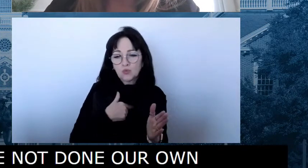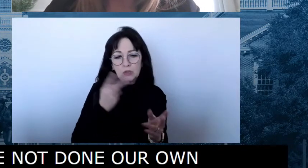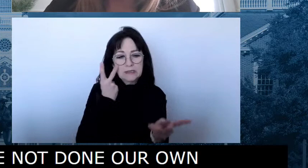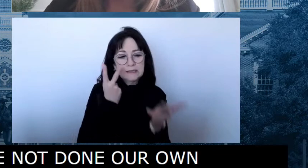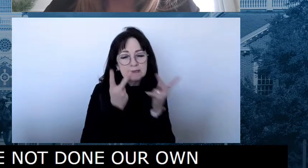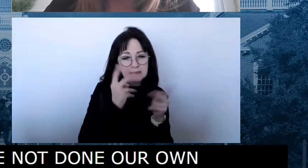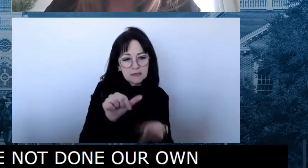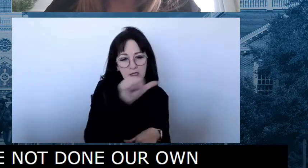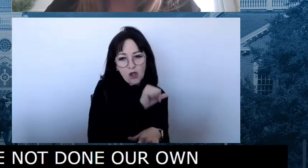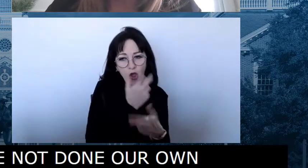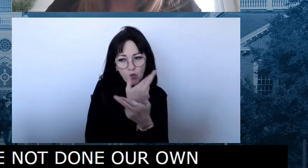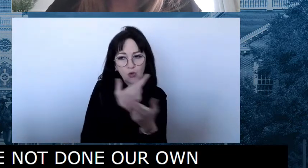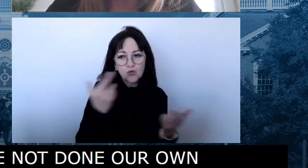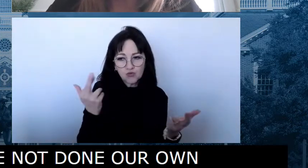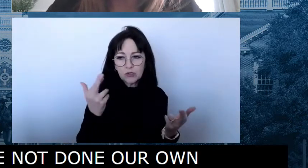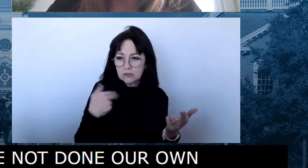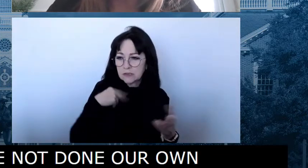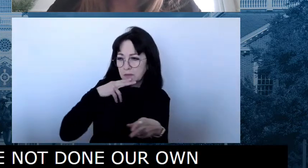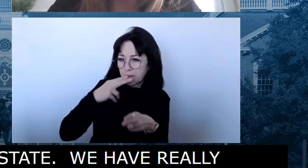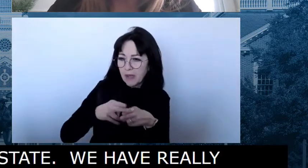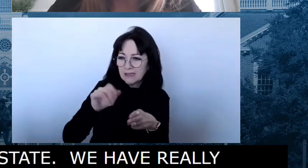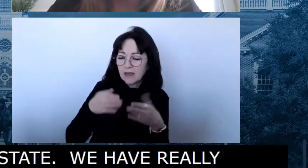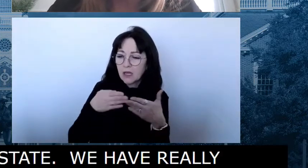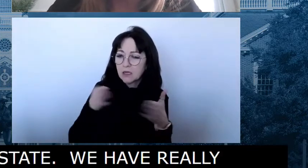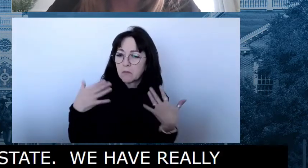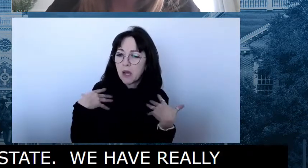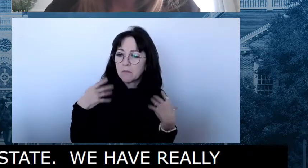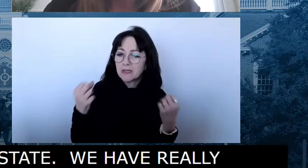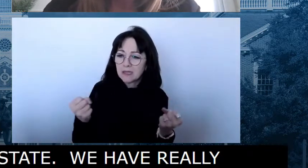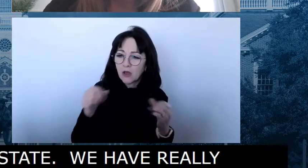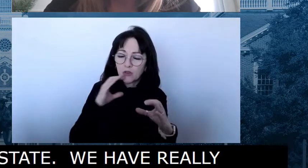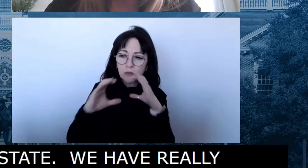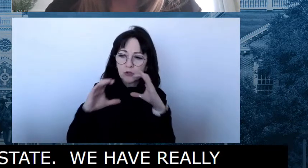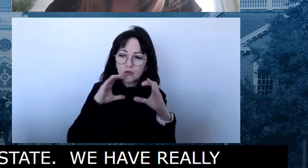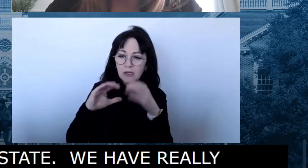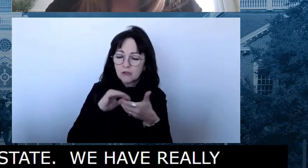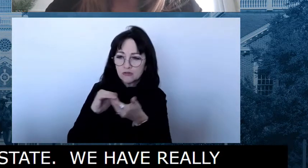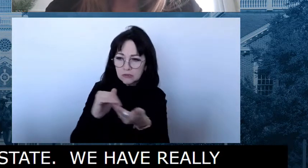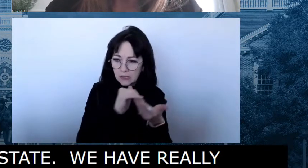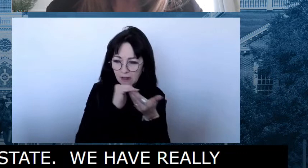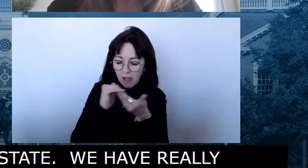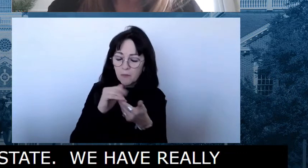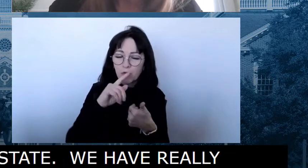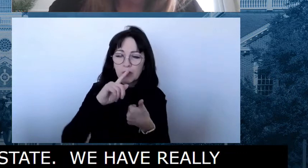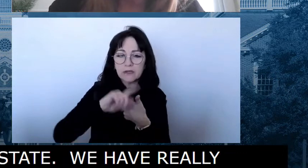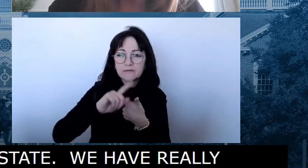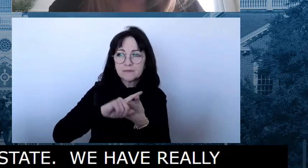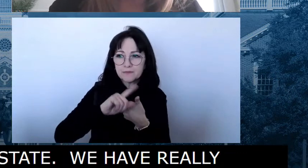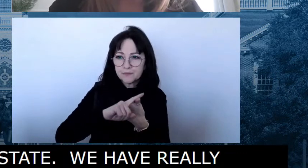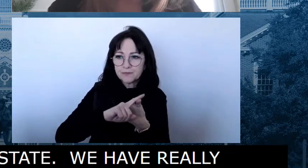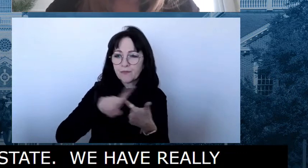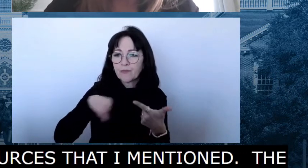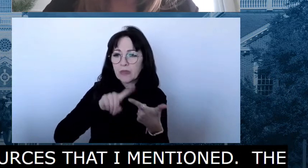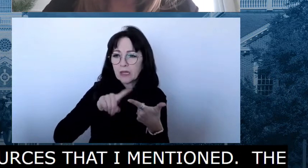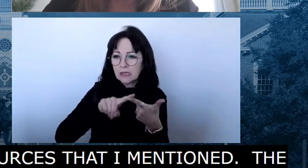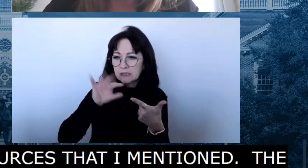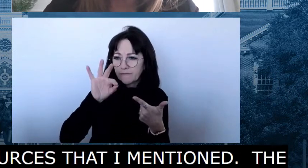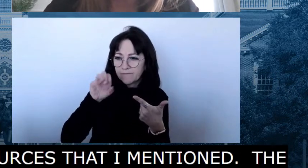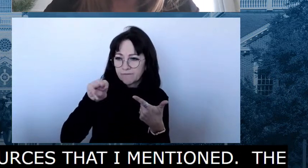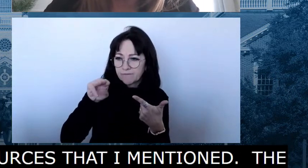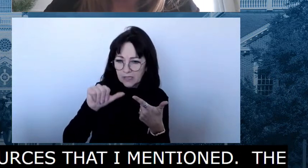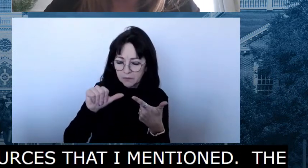that I mentioned, the Public Health Communications Collaborative and FEMA, who